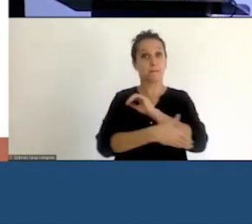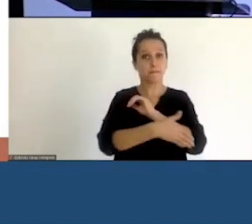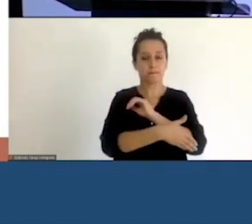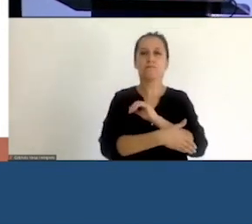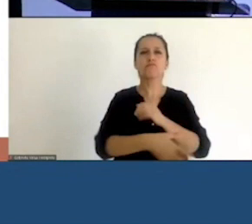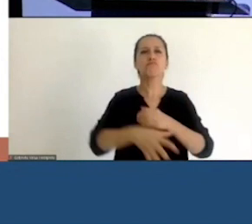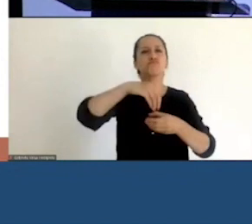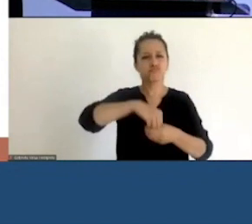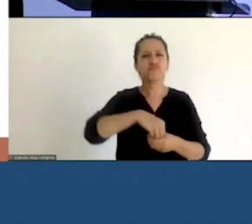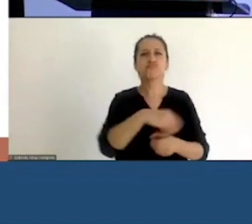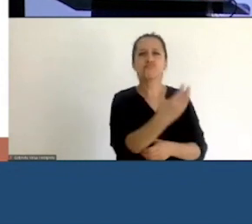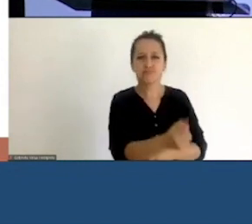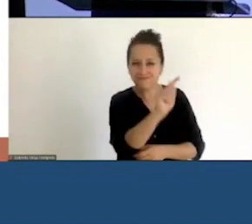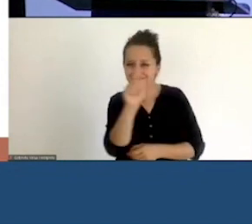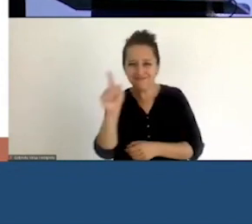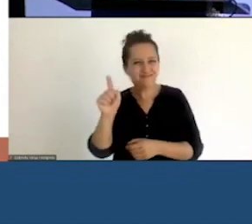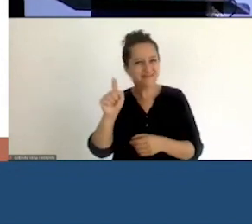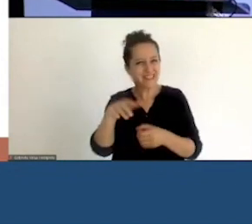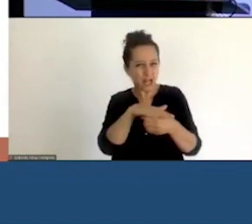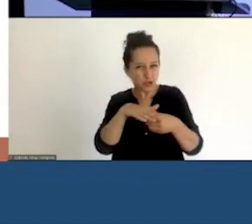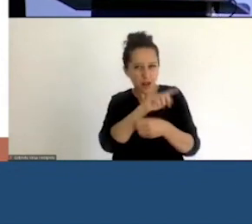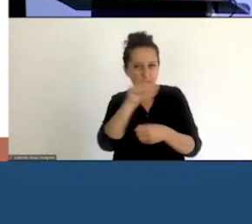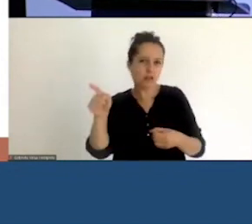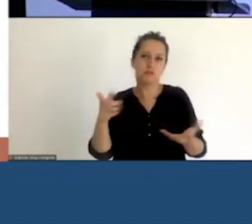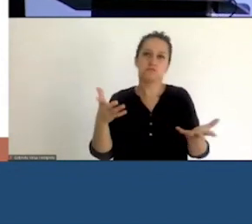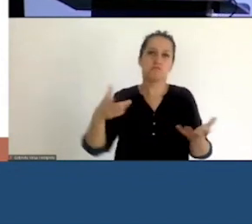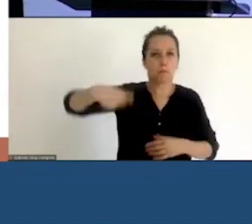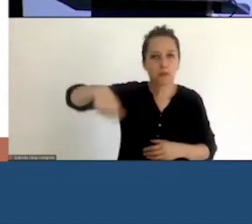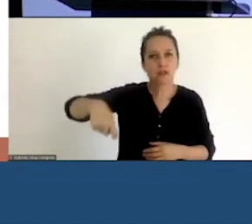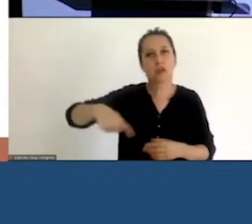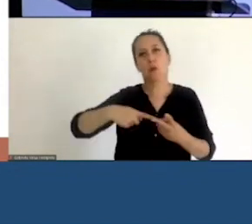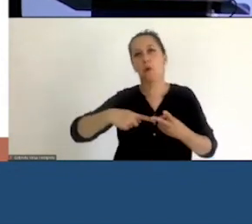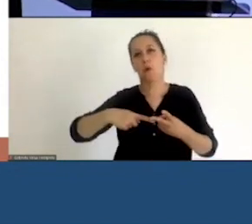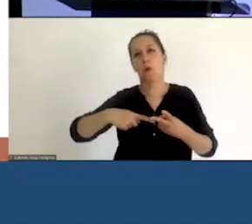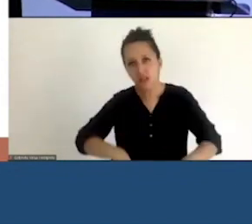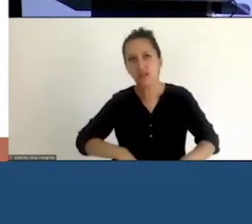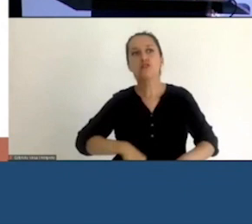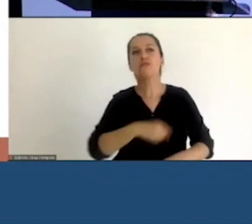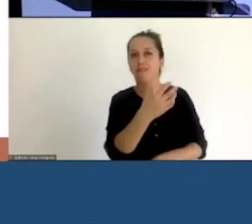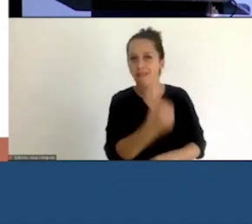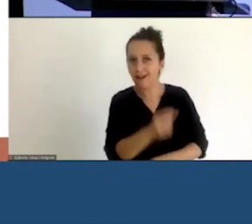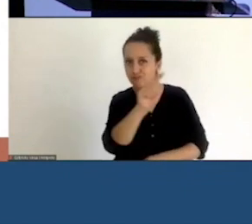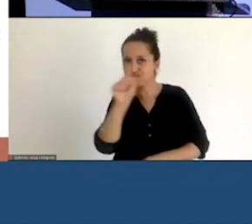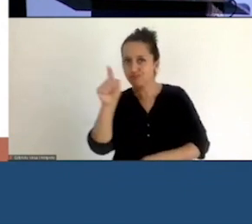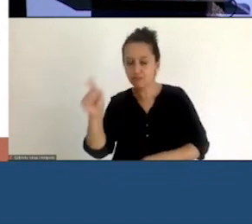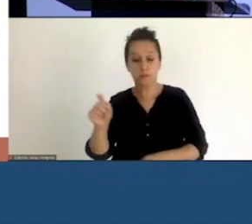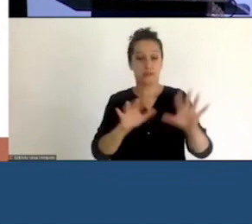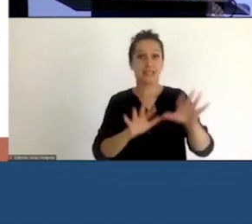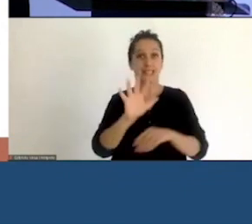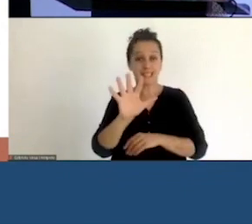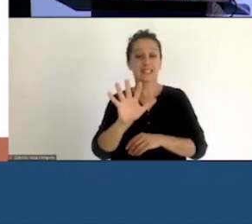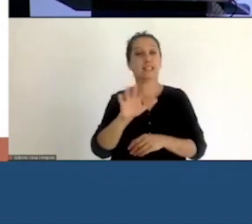have organizations or agencies, presidential agencies, and 15 have ad hoc mechanisms